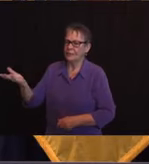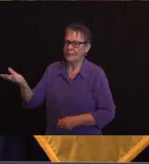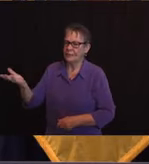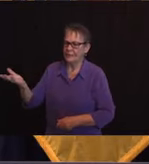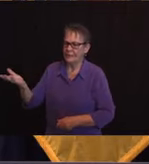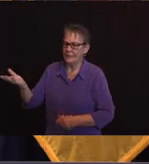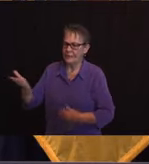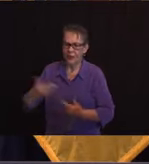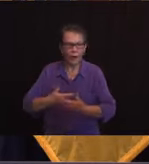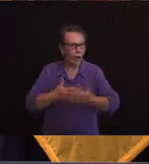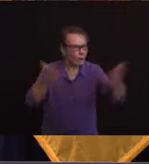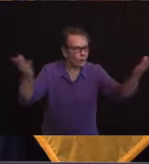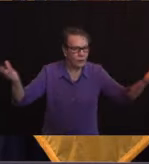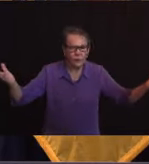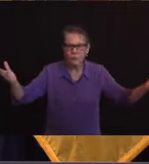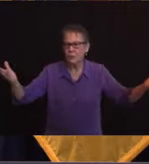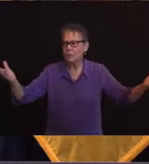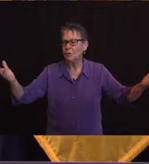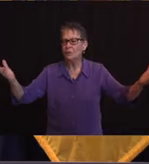team.